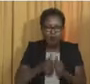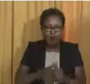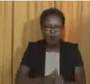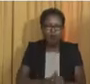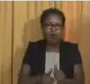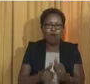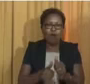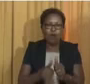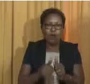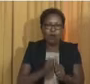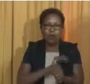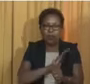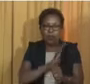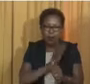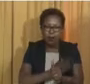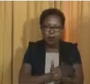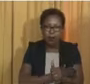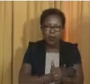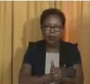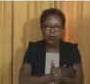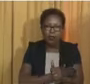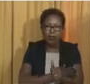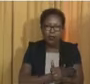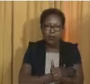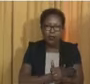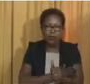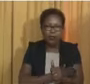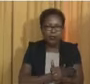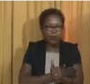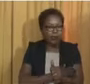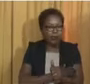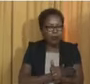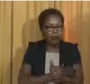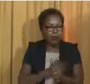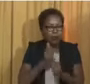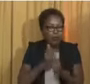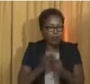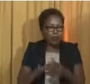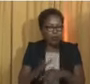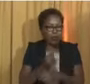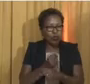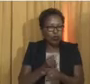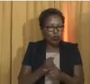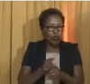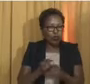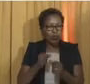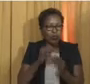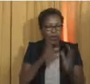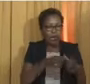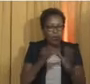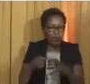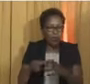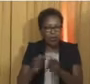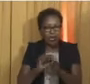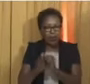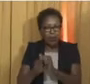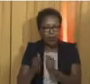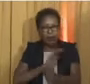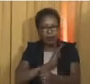in the flexible regime dichotomy used to categorize the nature of amendment powers in a given